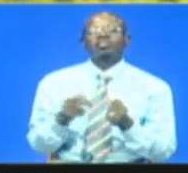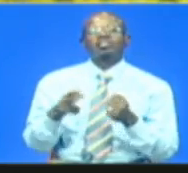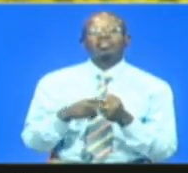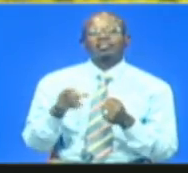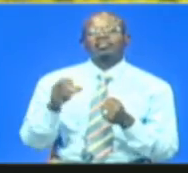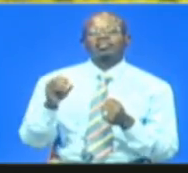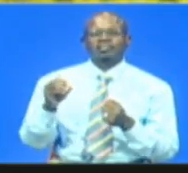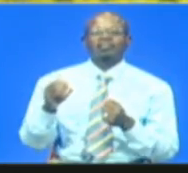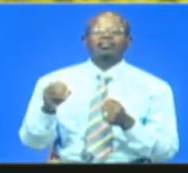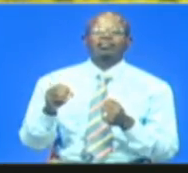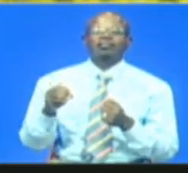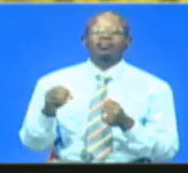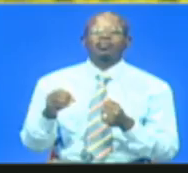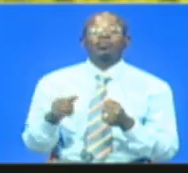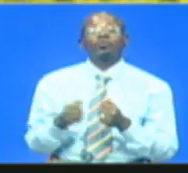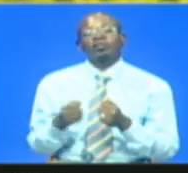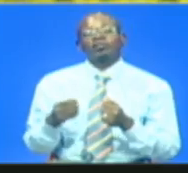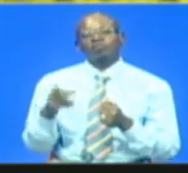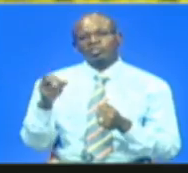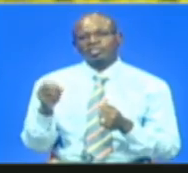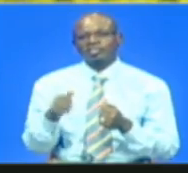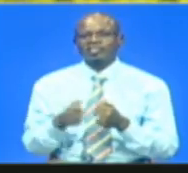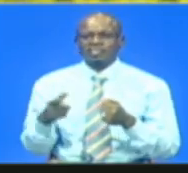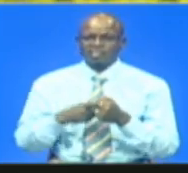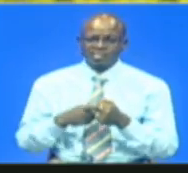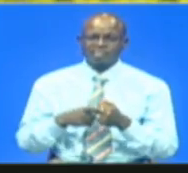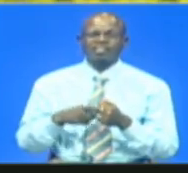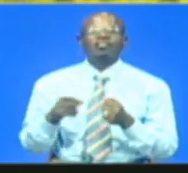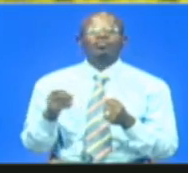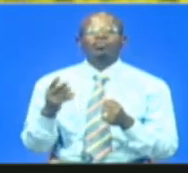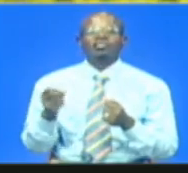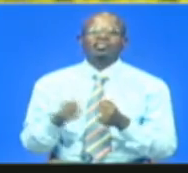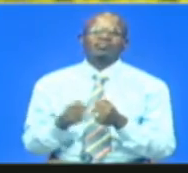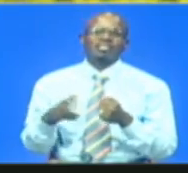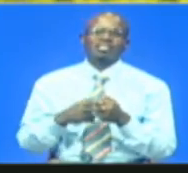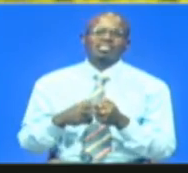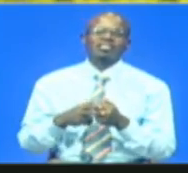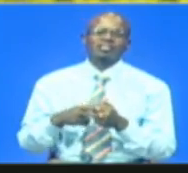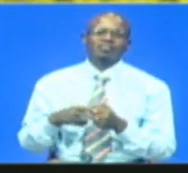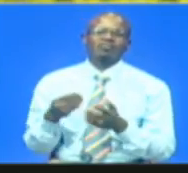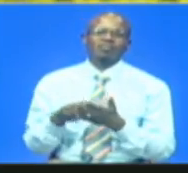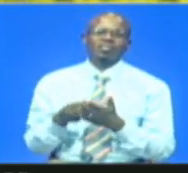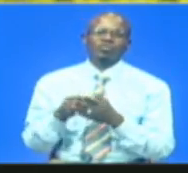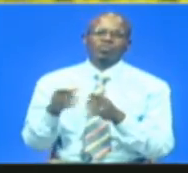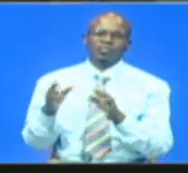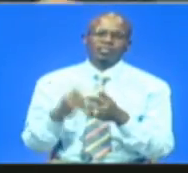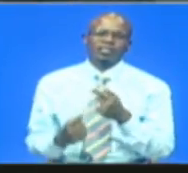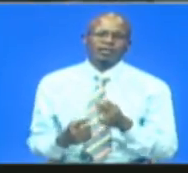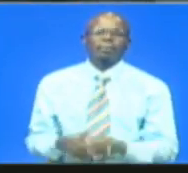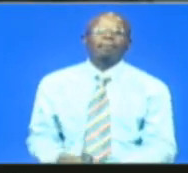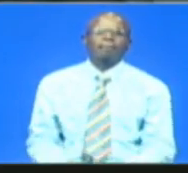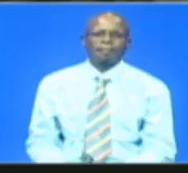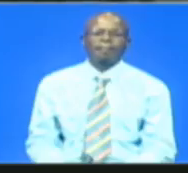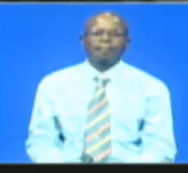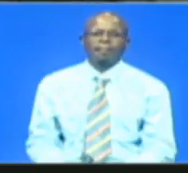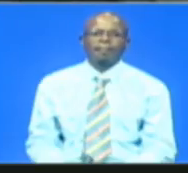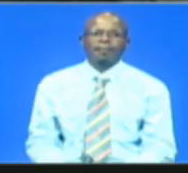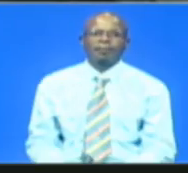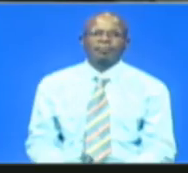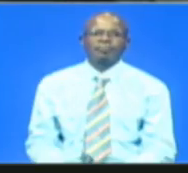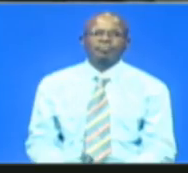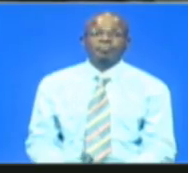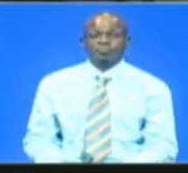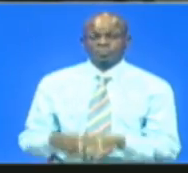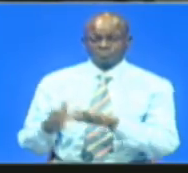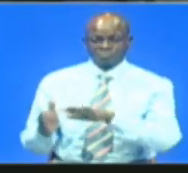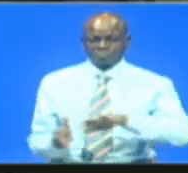2015-2016-2017 financial years within 7 days. Vincent Odur, NTV, Nairobi. The Ministry